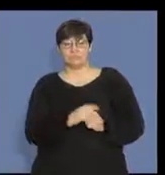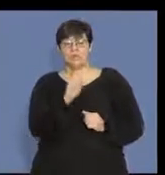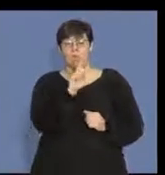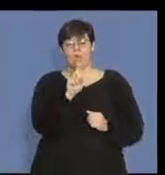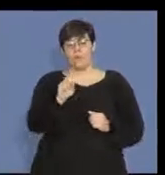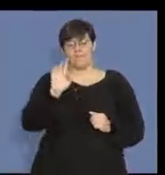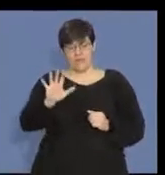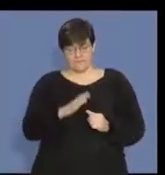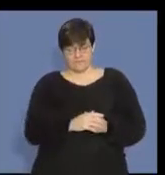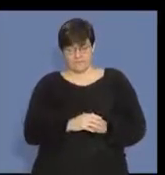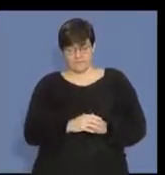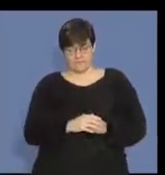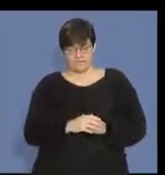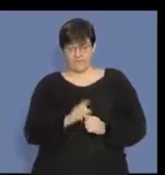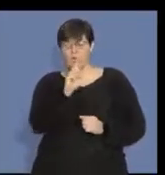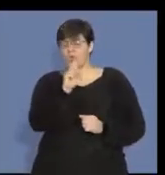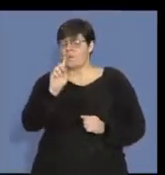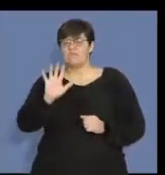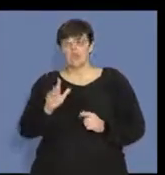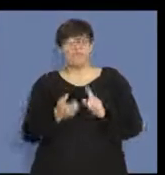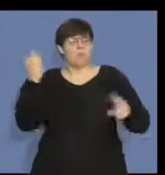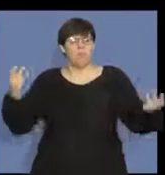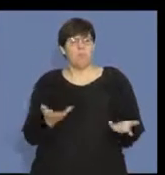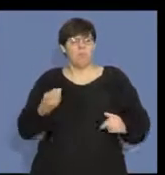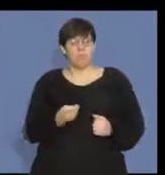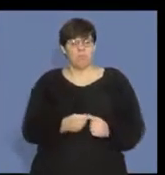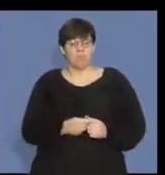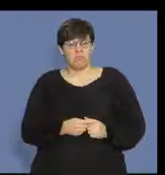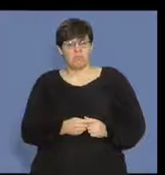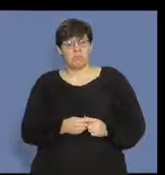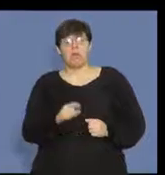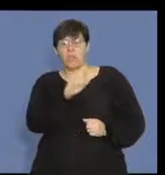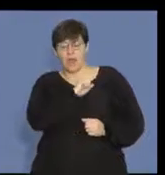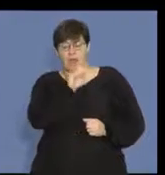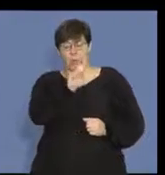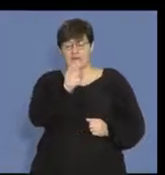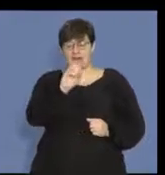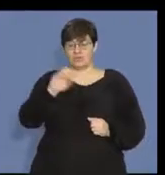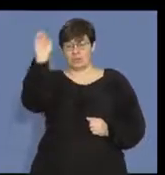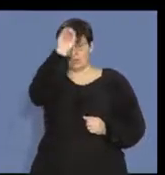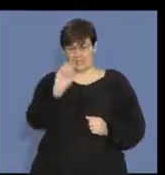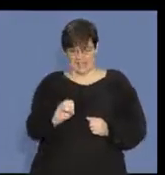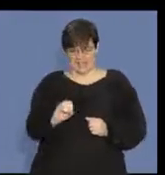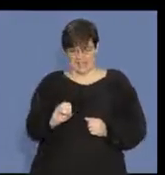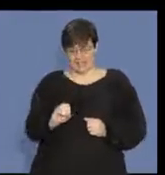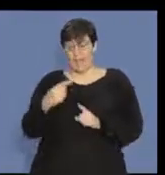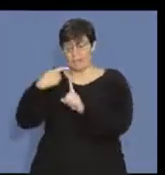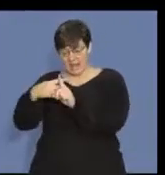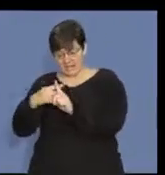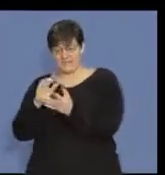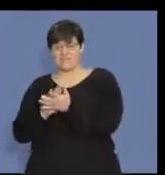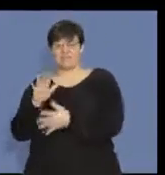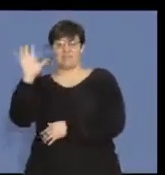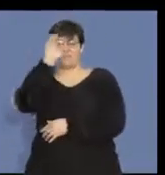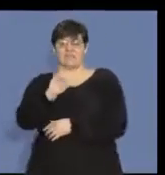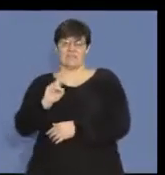the debtor owes us is the 115. Where does this 115 come from? It comes from the 100%